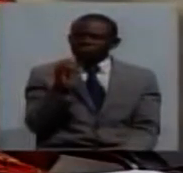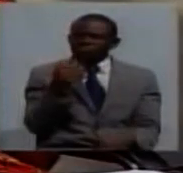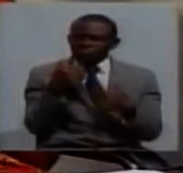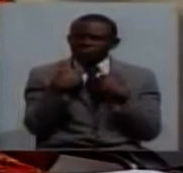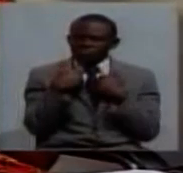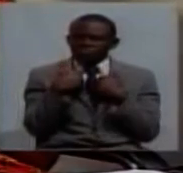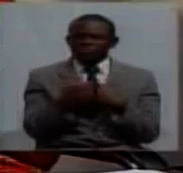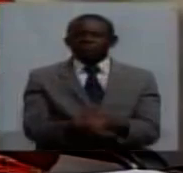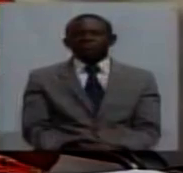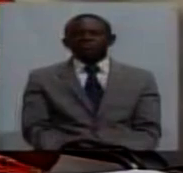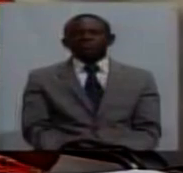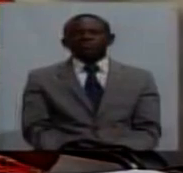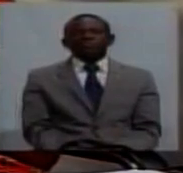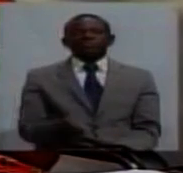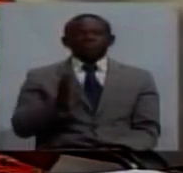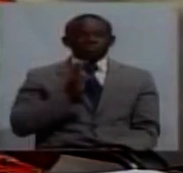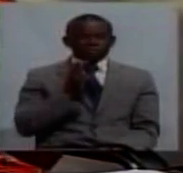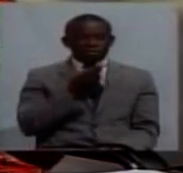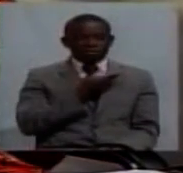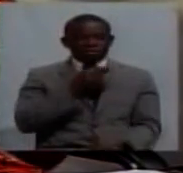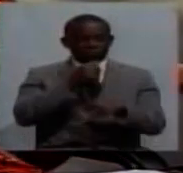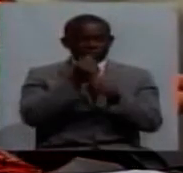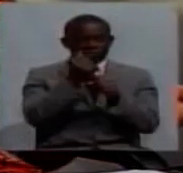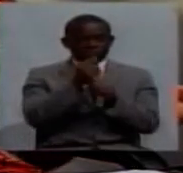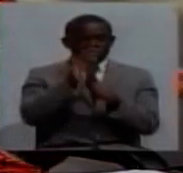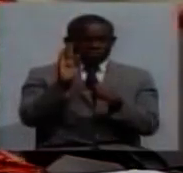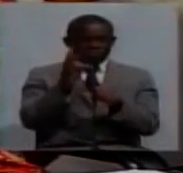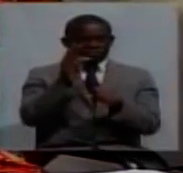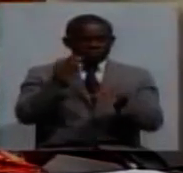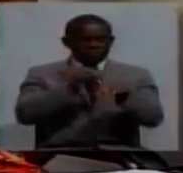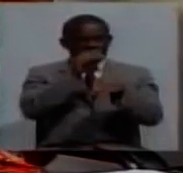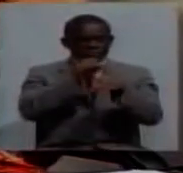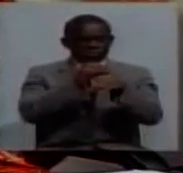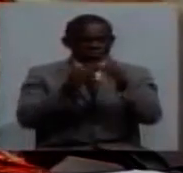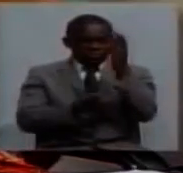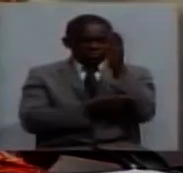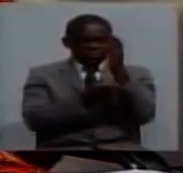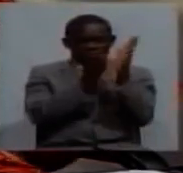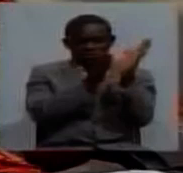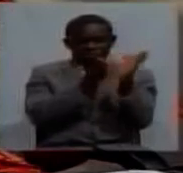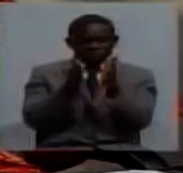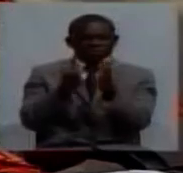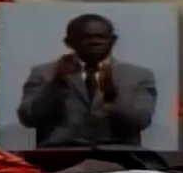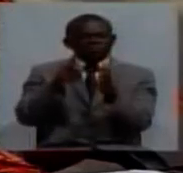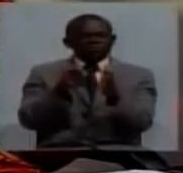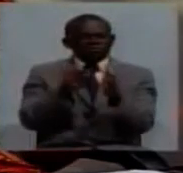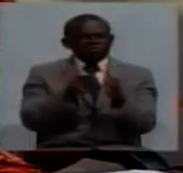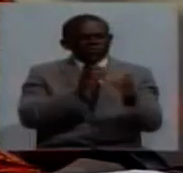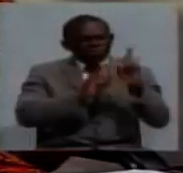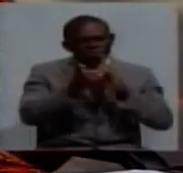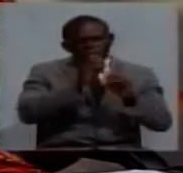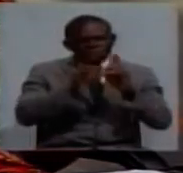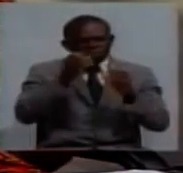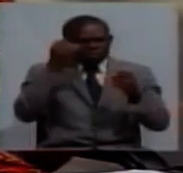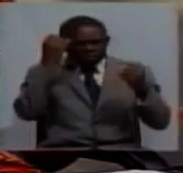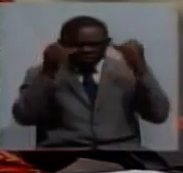coming up with the 7th National Development Plan, the consultation process was both from the headquarters down to the district